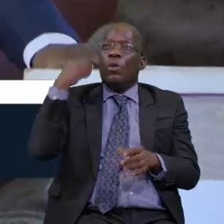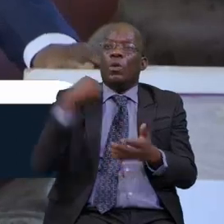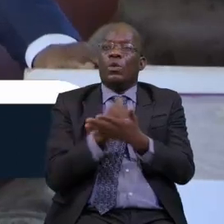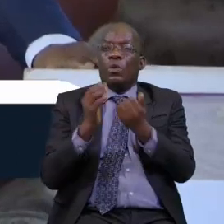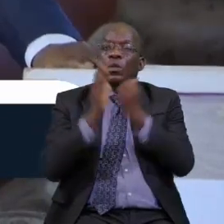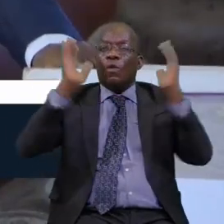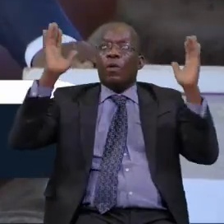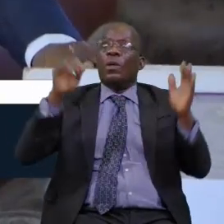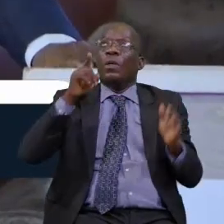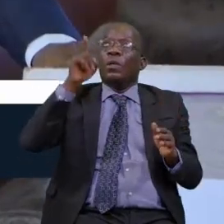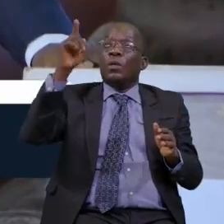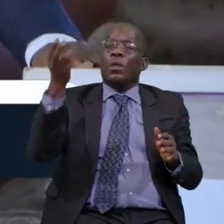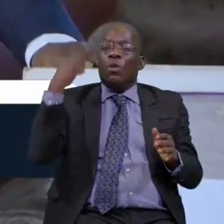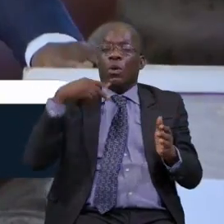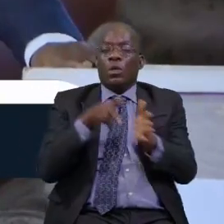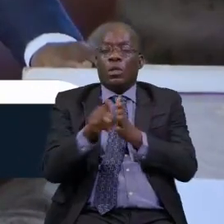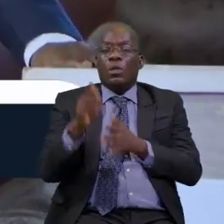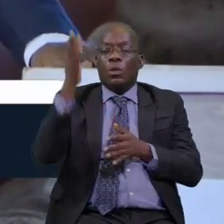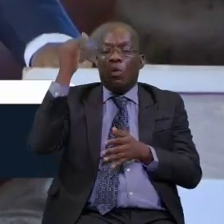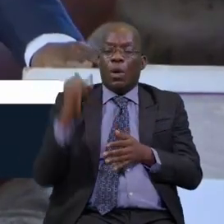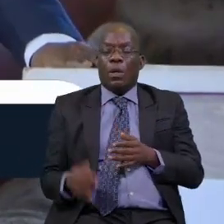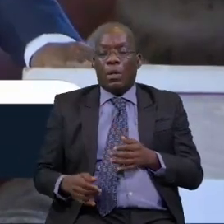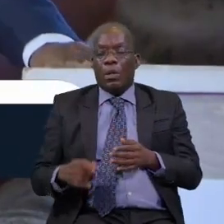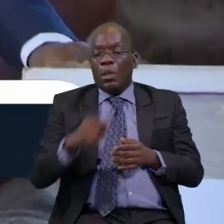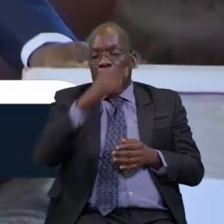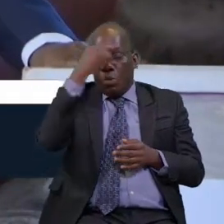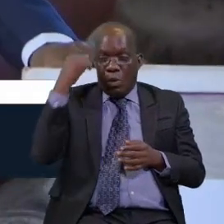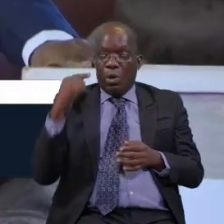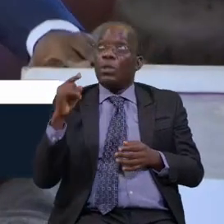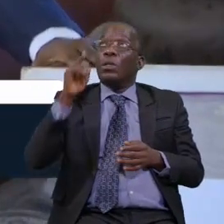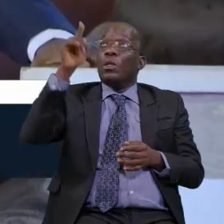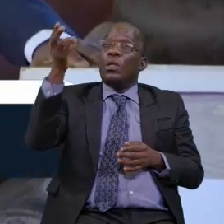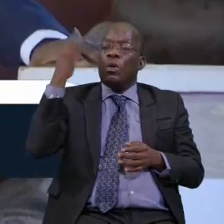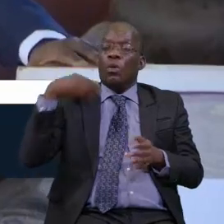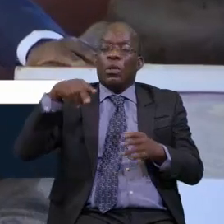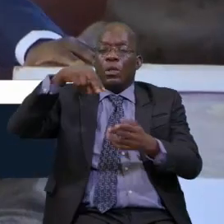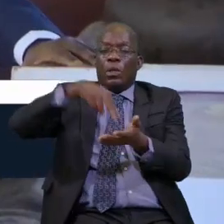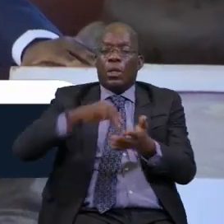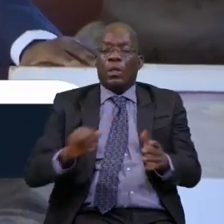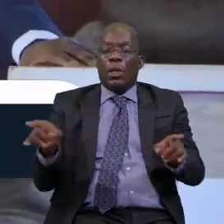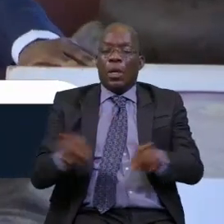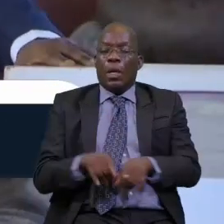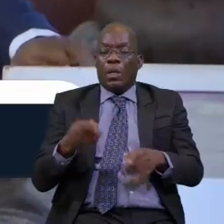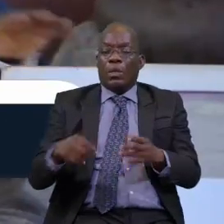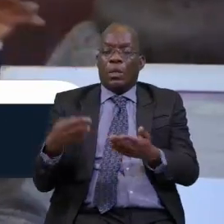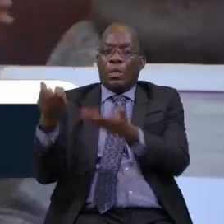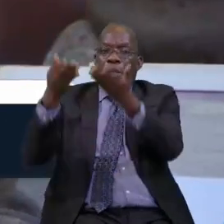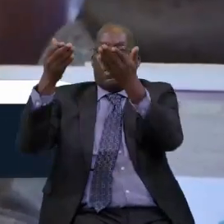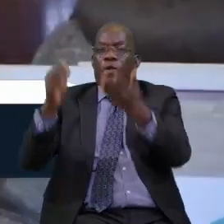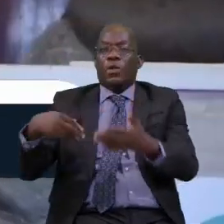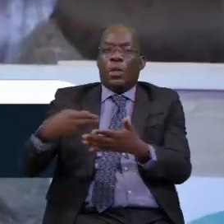Why? Because he was standing as the sacrificial lamb.